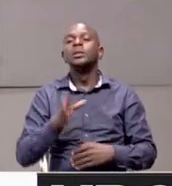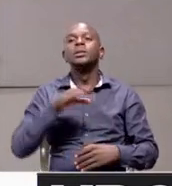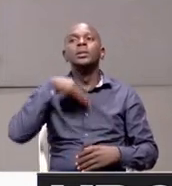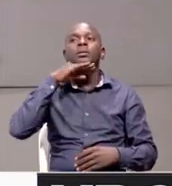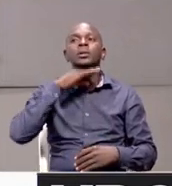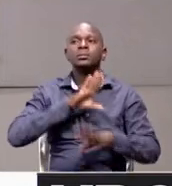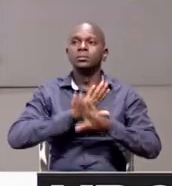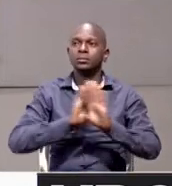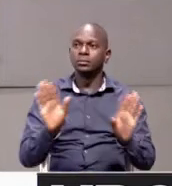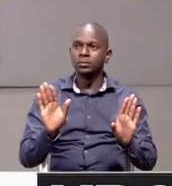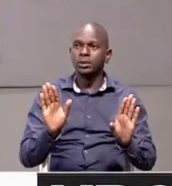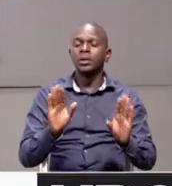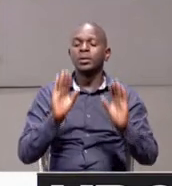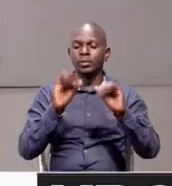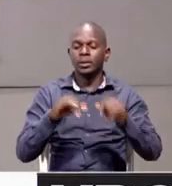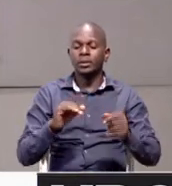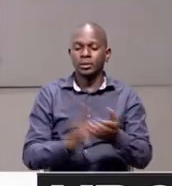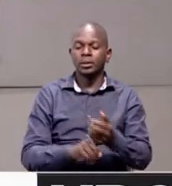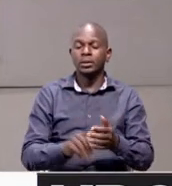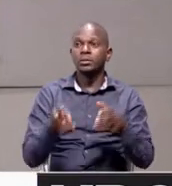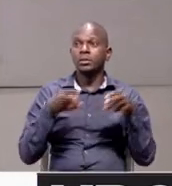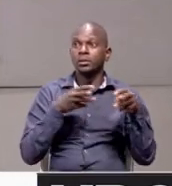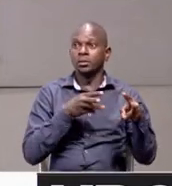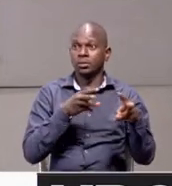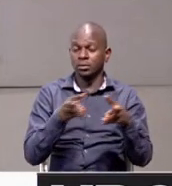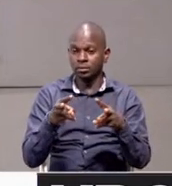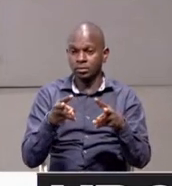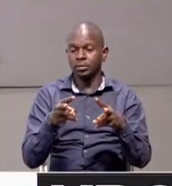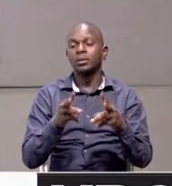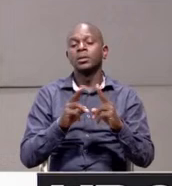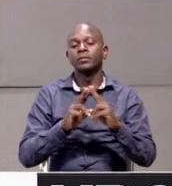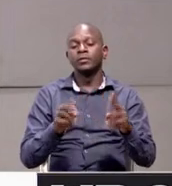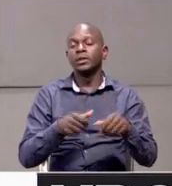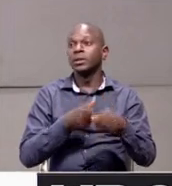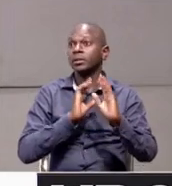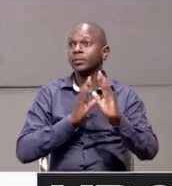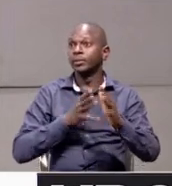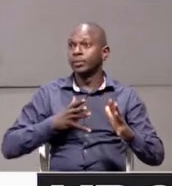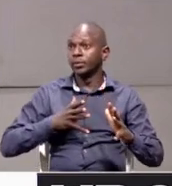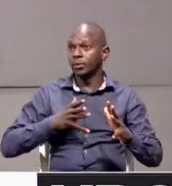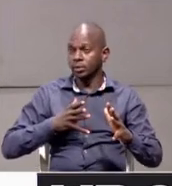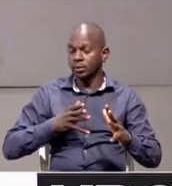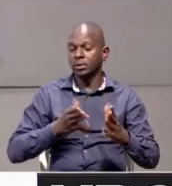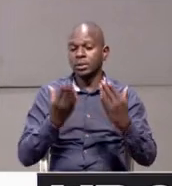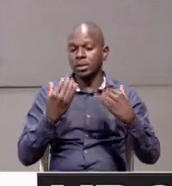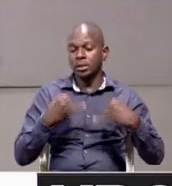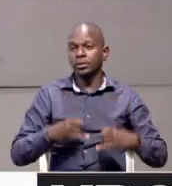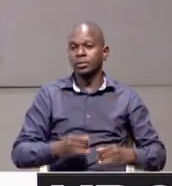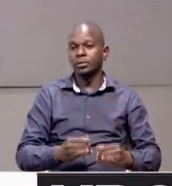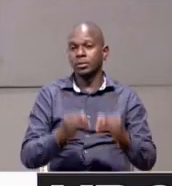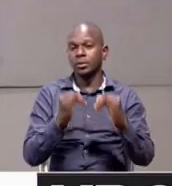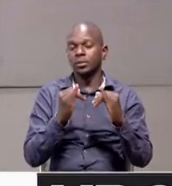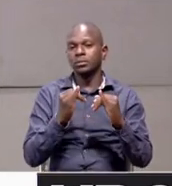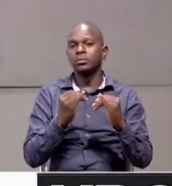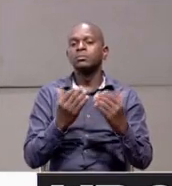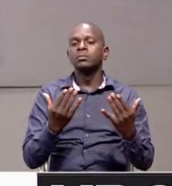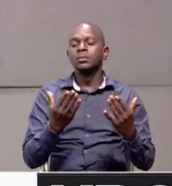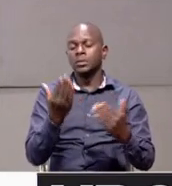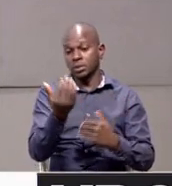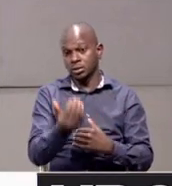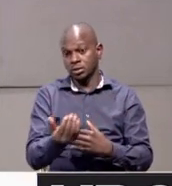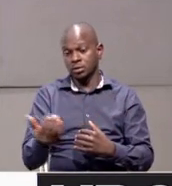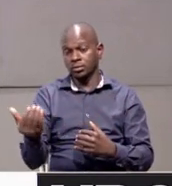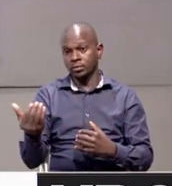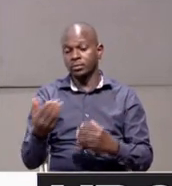enough. We must get measures that are very effective and implementable so that